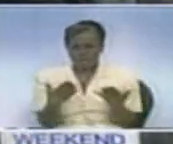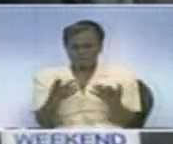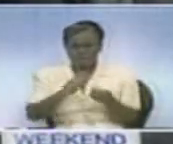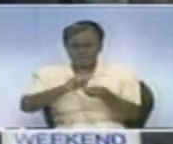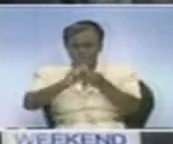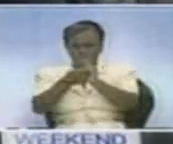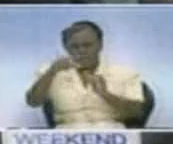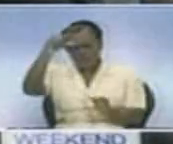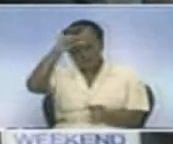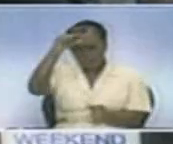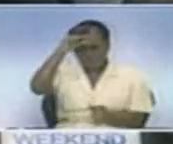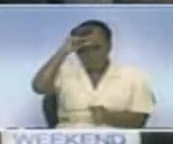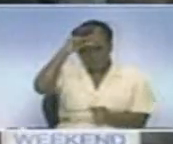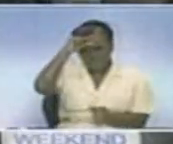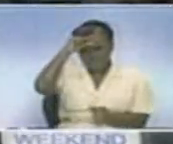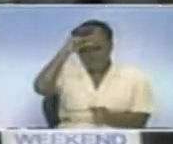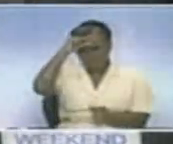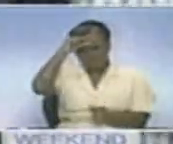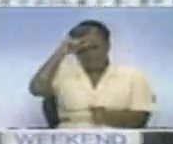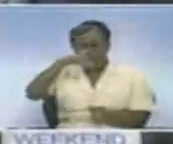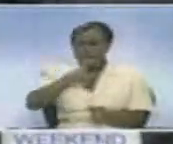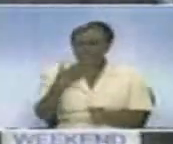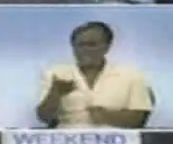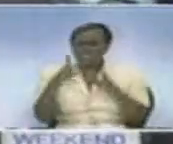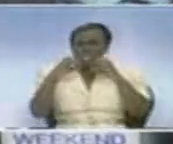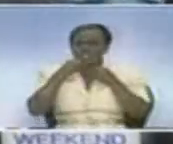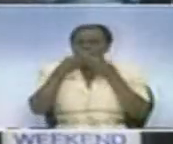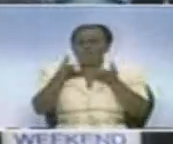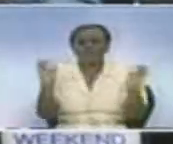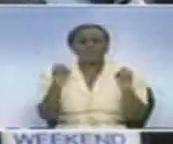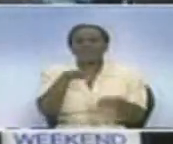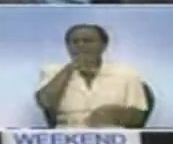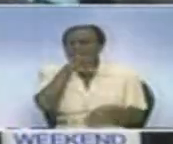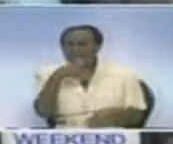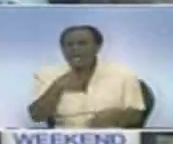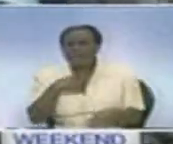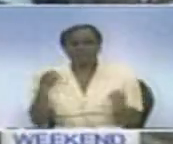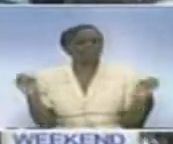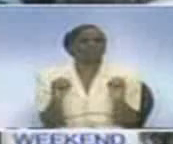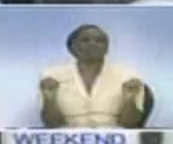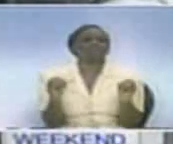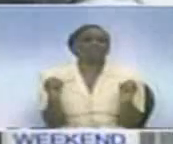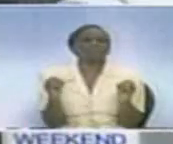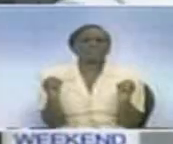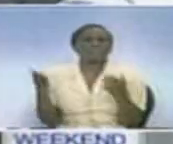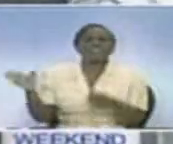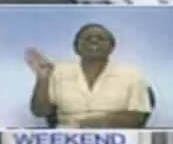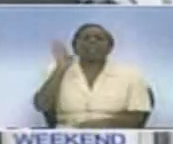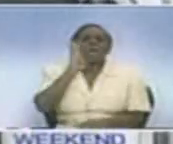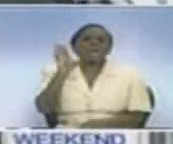serikali ya Uhuru. Na sisi hatuna maneno kama hii. Naongea kuhusu Raila Odinga, Mine Njenga. So these